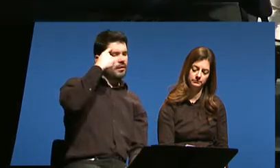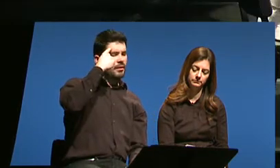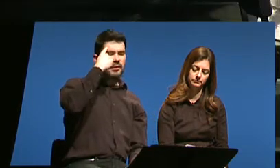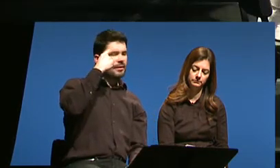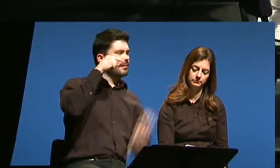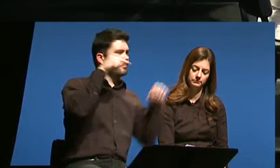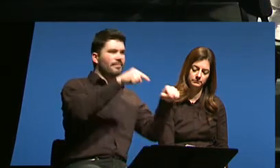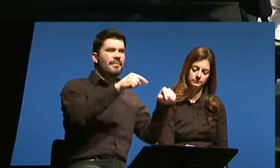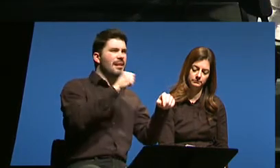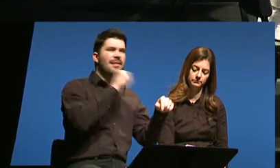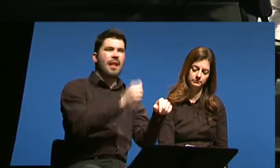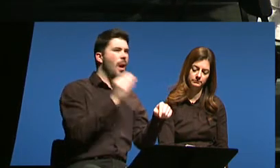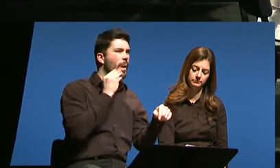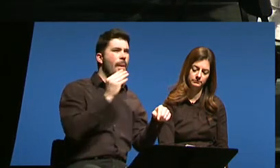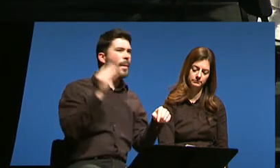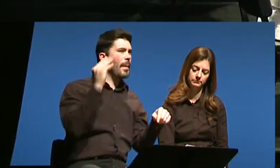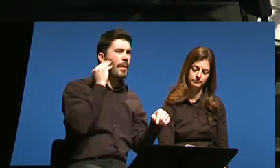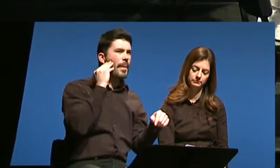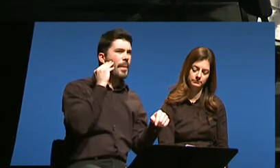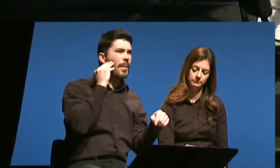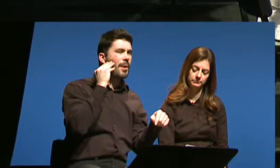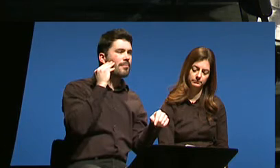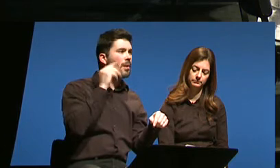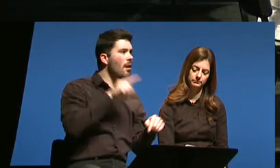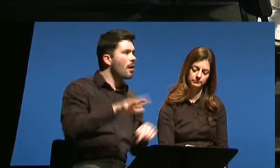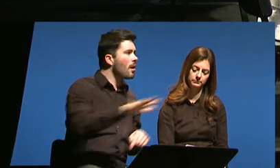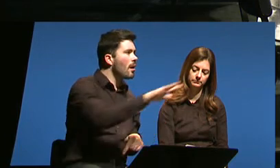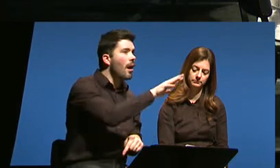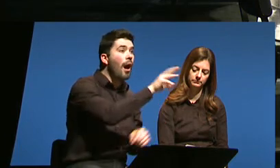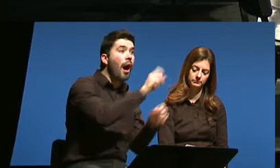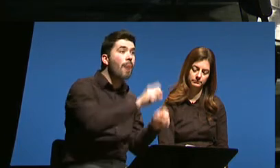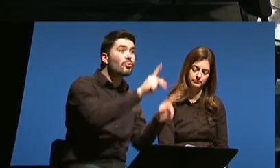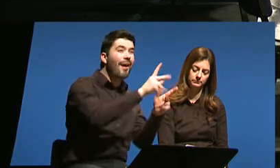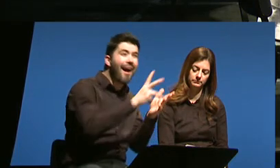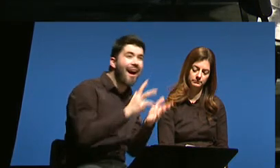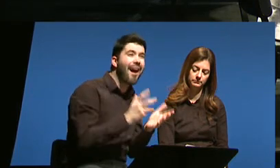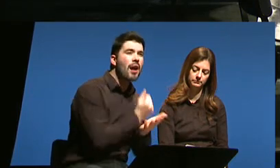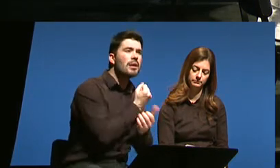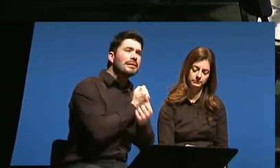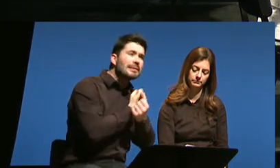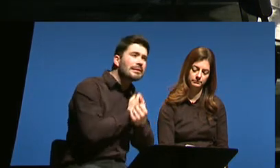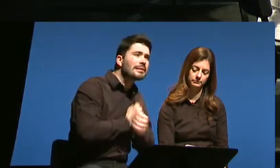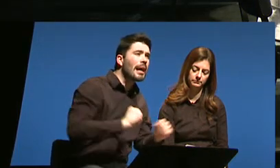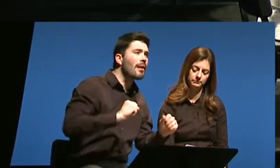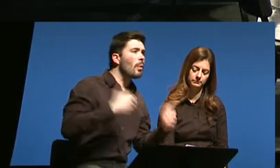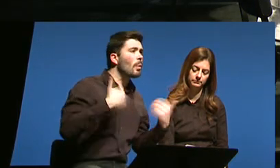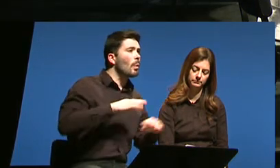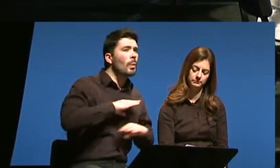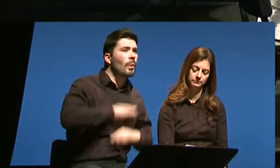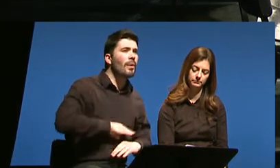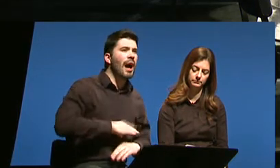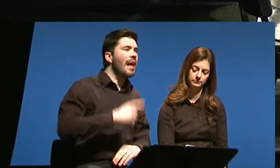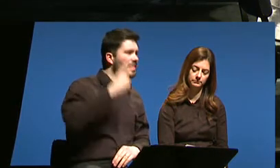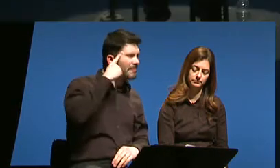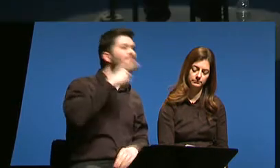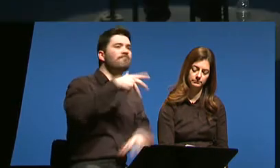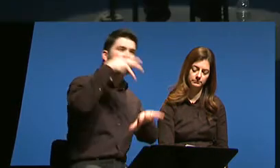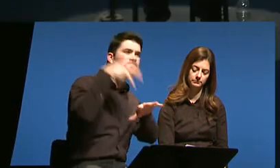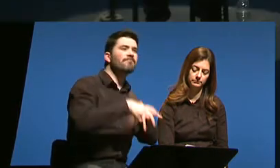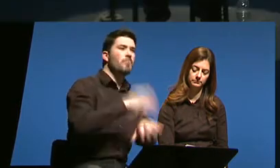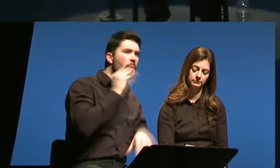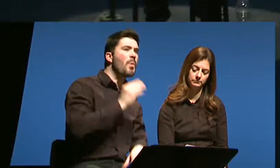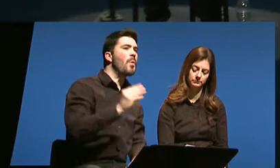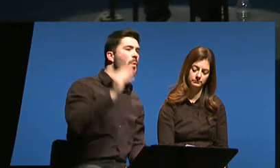not a home for us. But then I see the opportunities in this country, and the safety and security, and I say, this is a